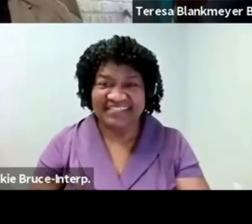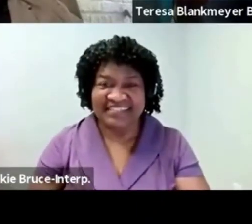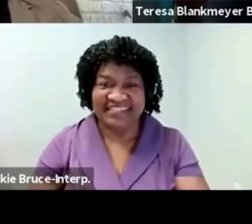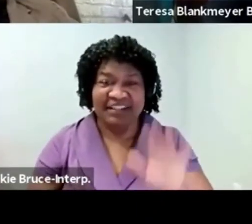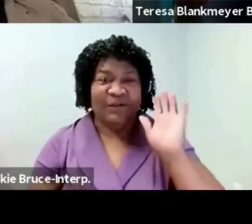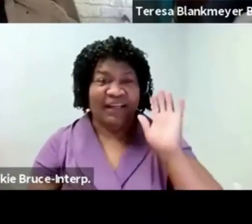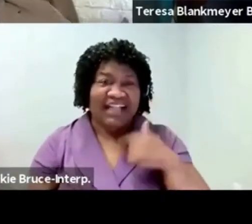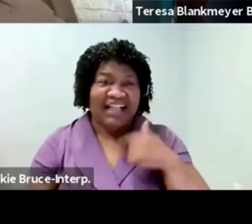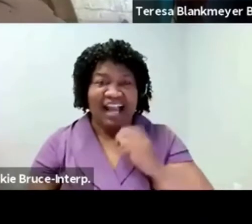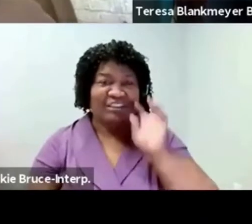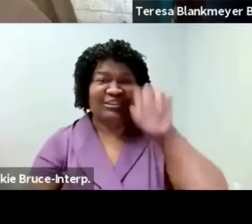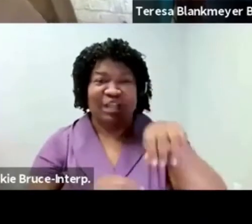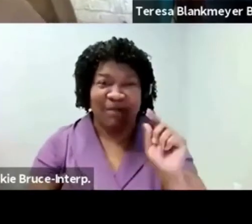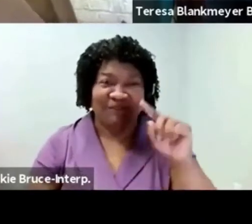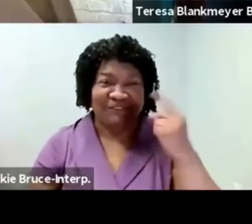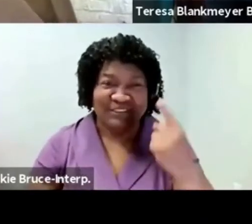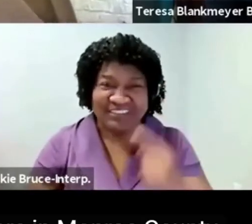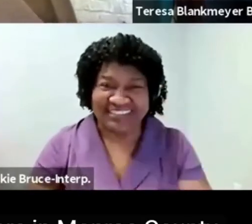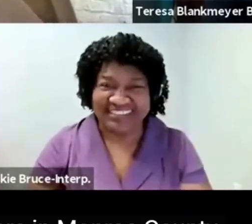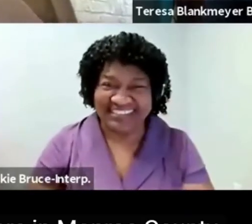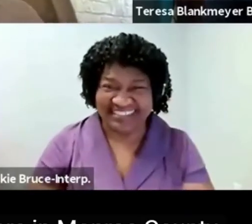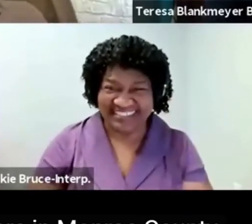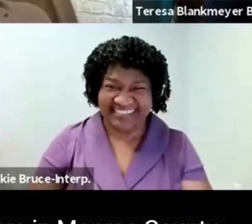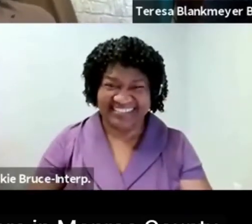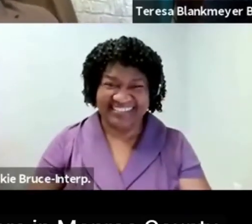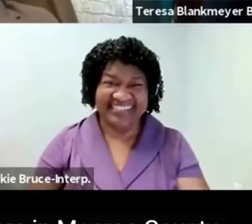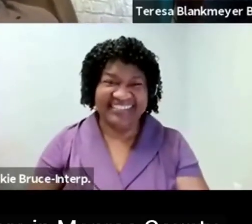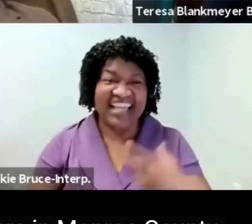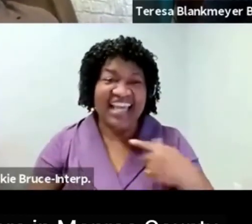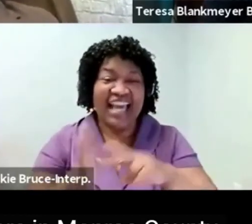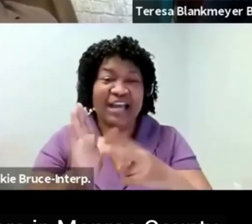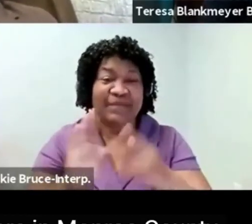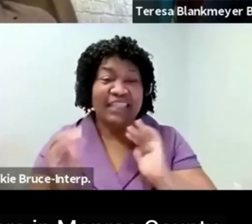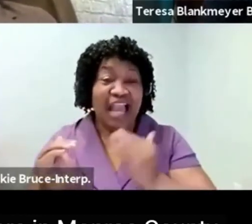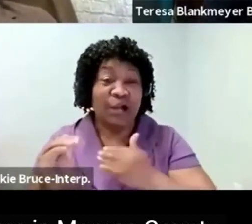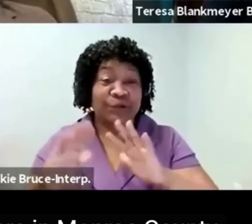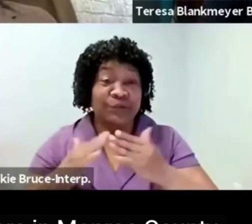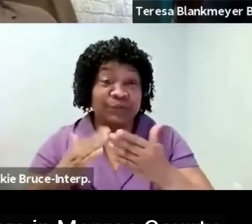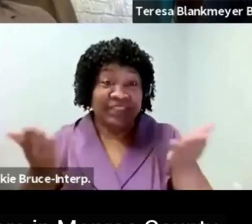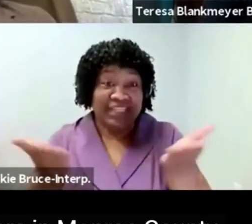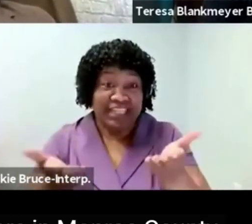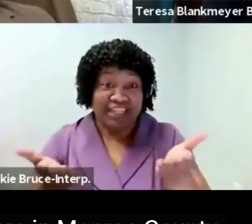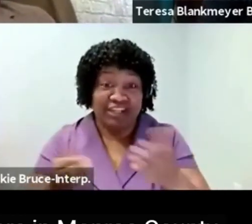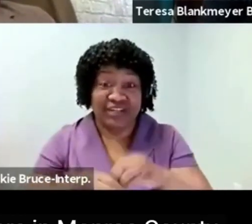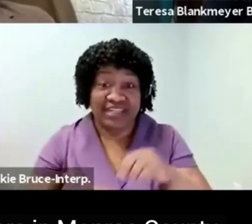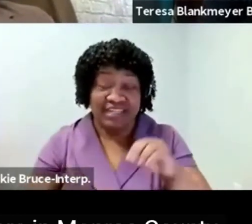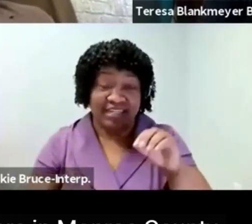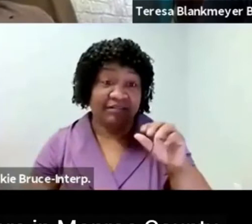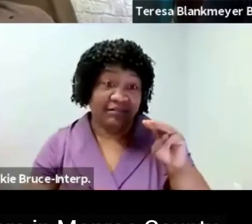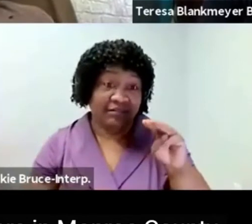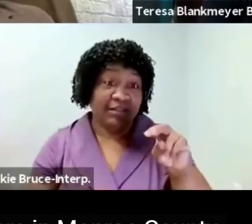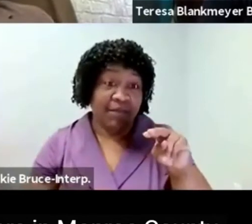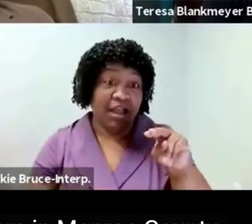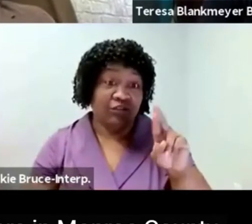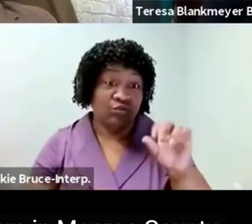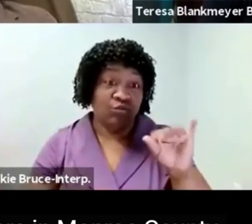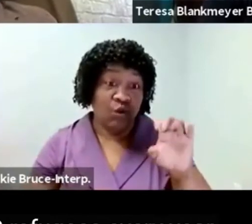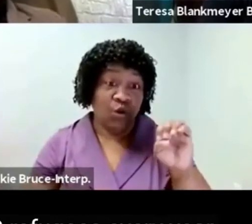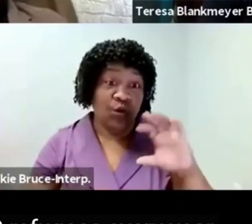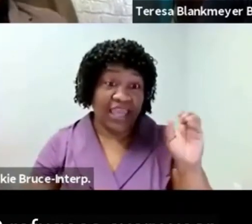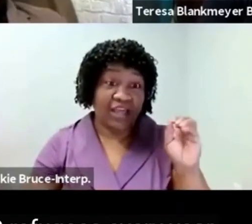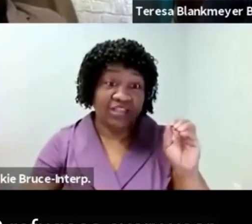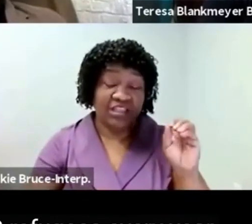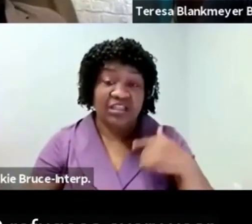Well, I'll jump on first. I mean, in our community here in Monroe County, we